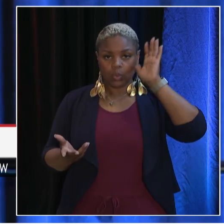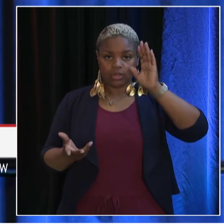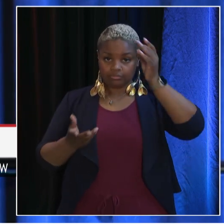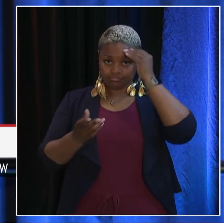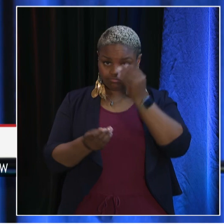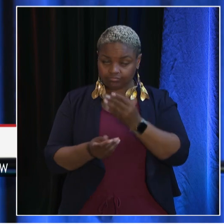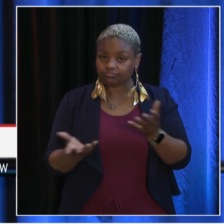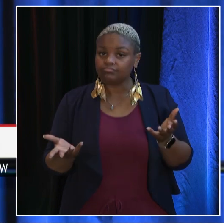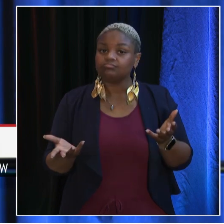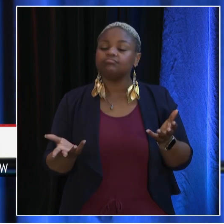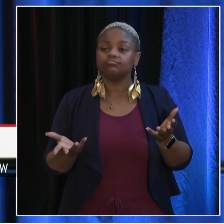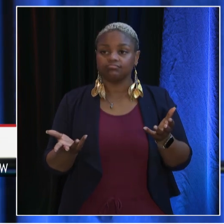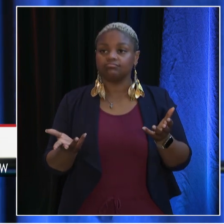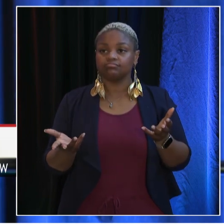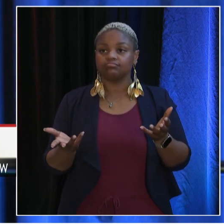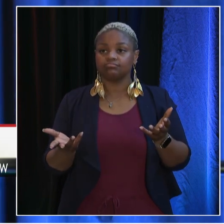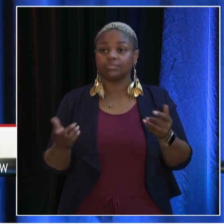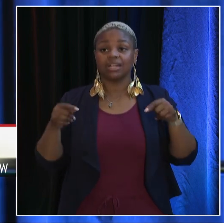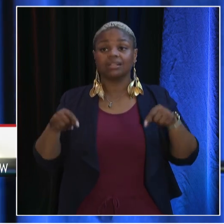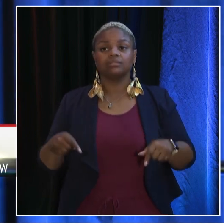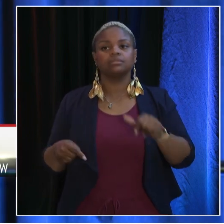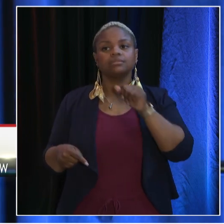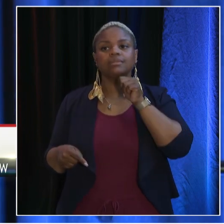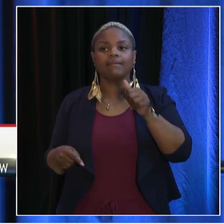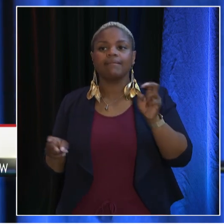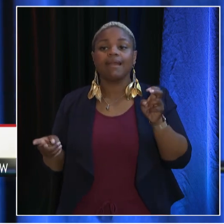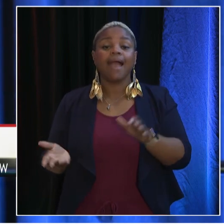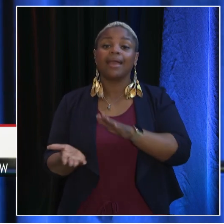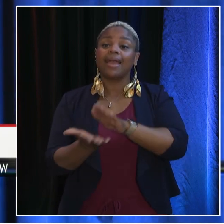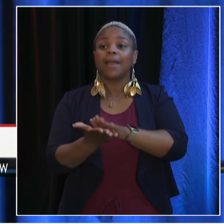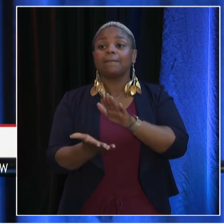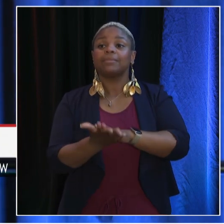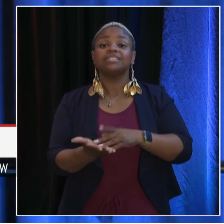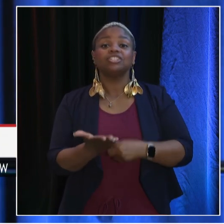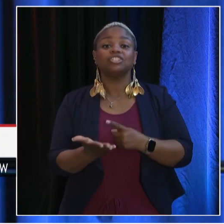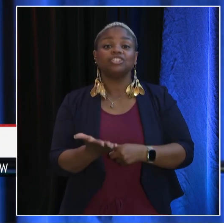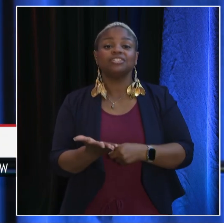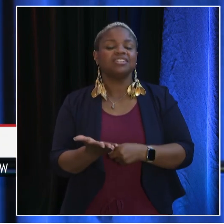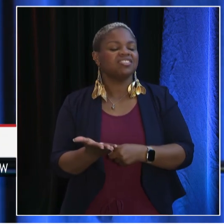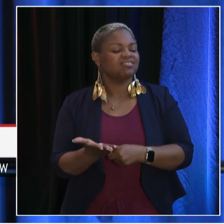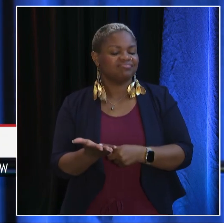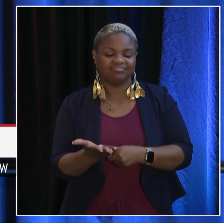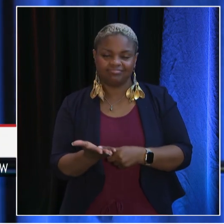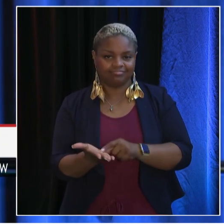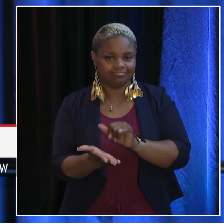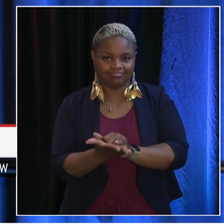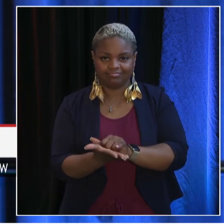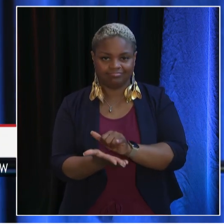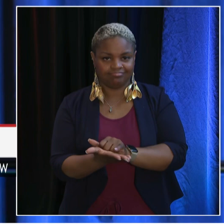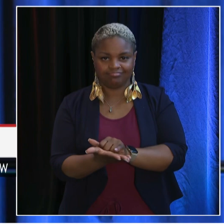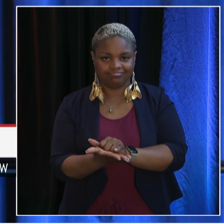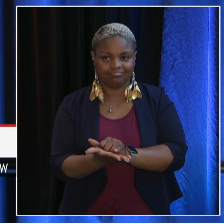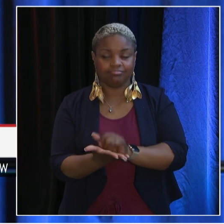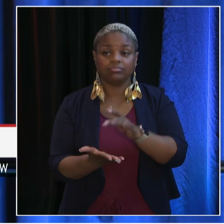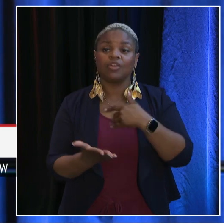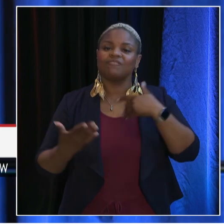It is not an academic discussion, unfortunately. We have seen a